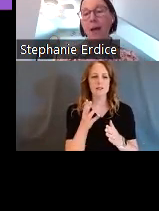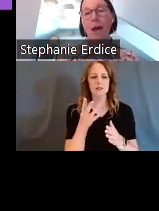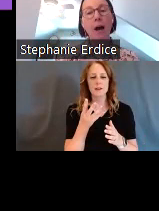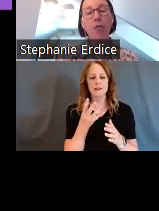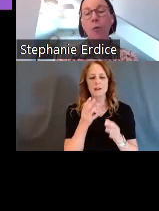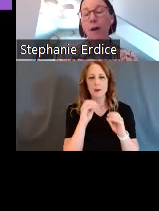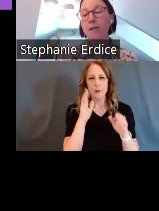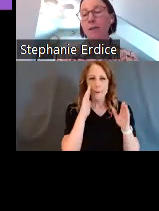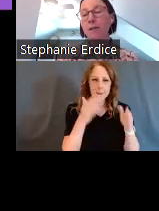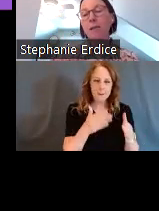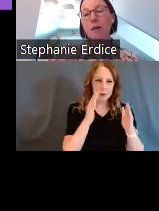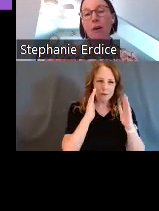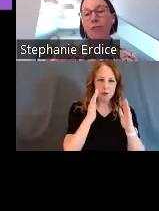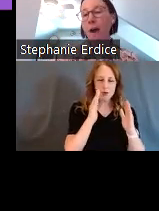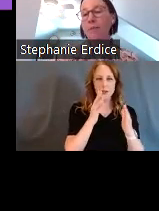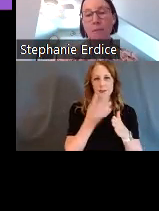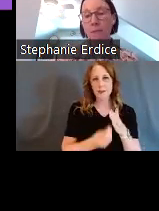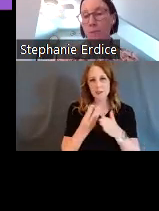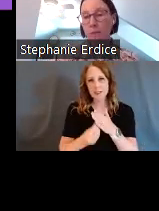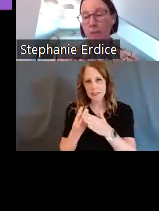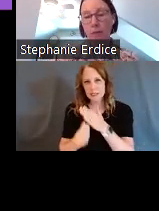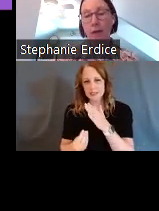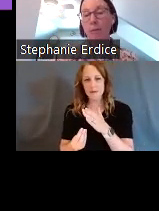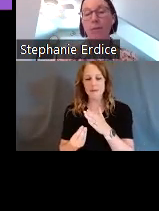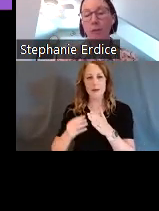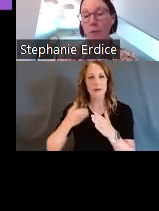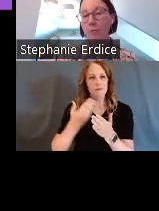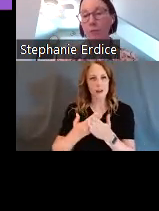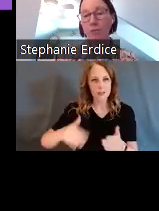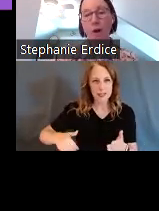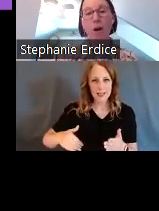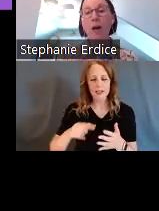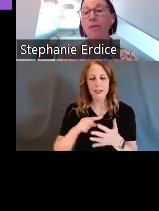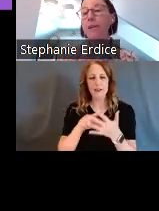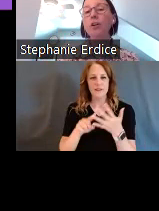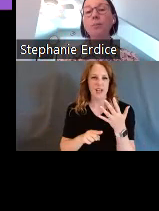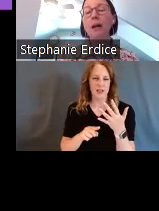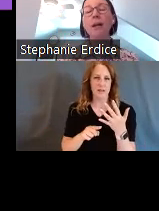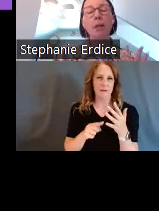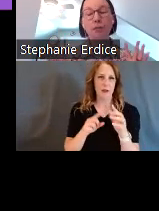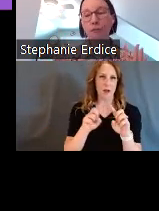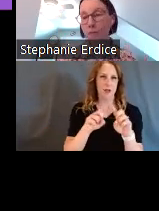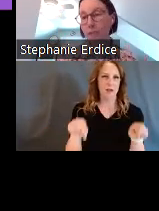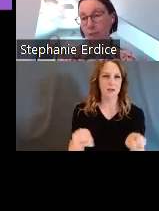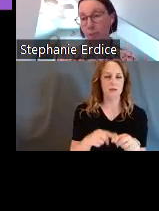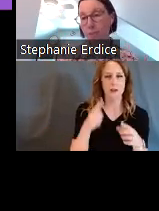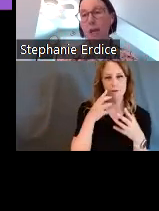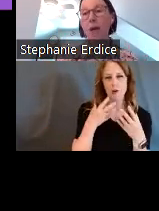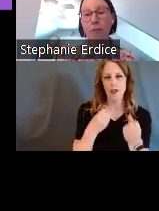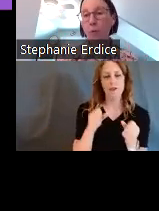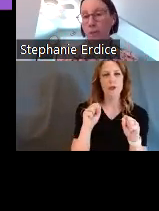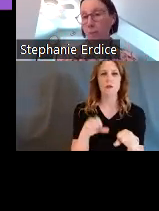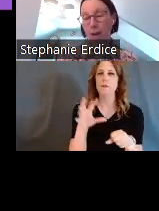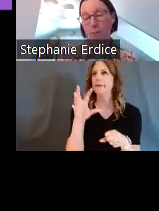focus. And health-wise, these are 5 symptoms on the screen. I'm not even going to read them to you all. There could be another 50